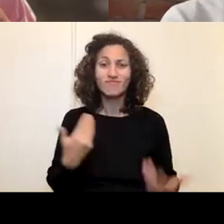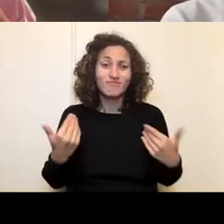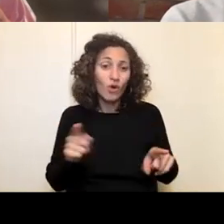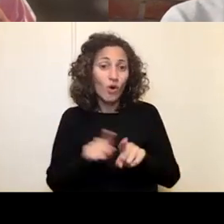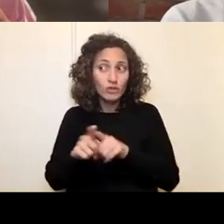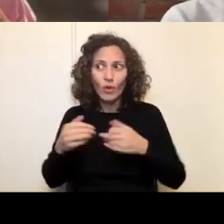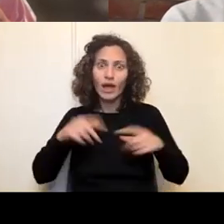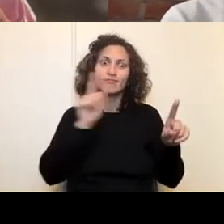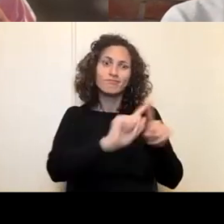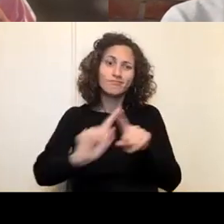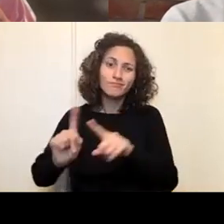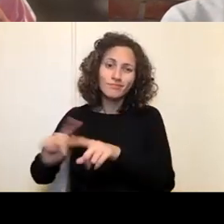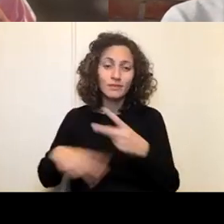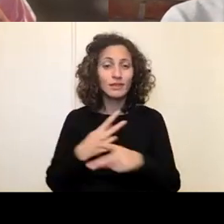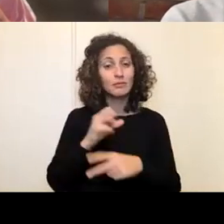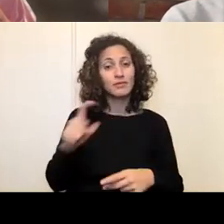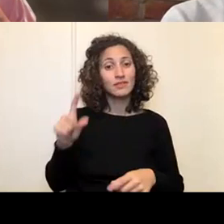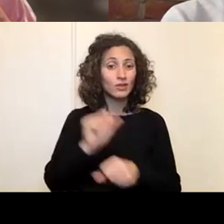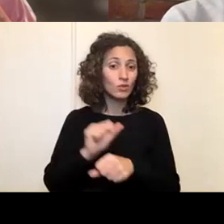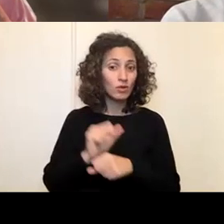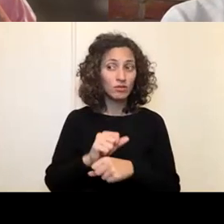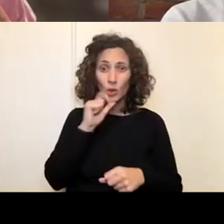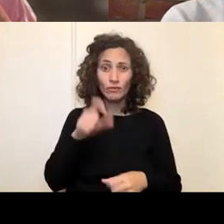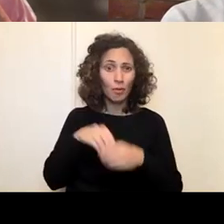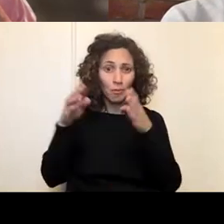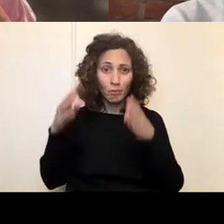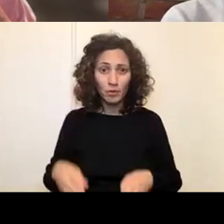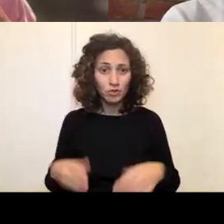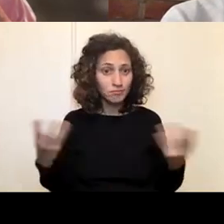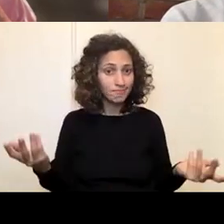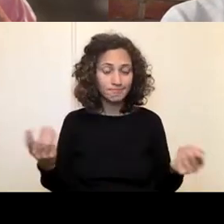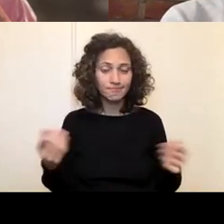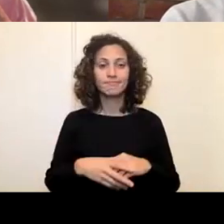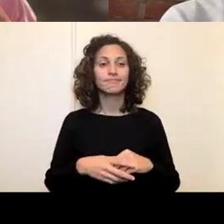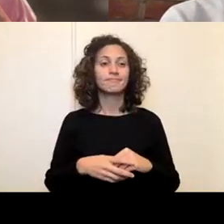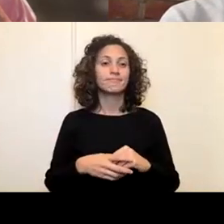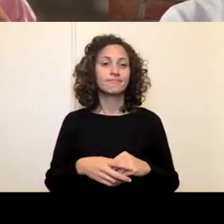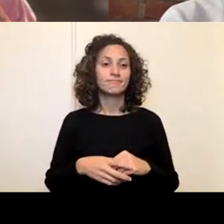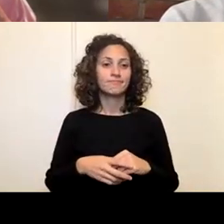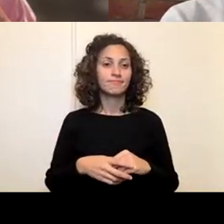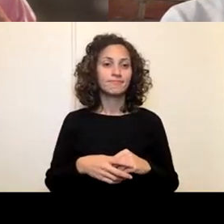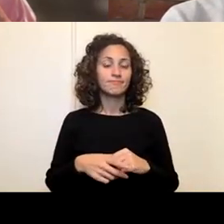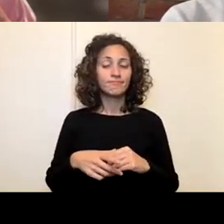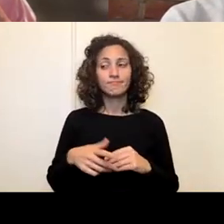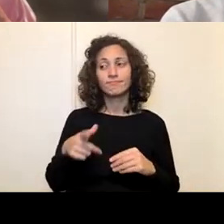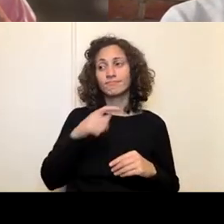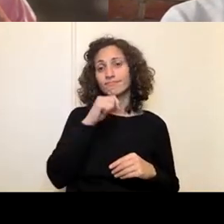necessarily something that you do in person. It's not necessarily something that is